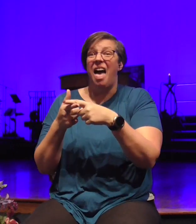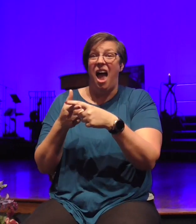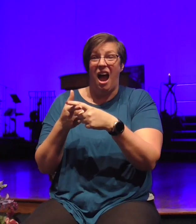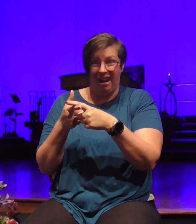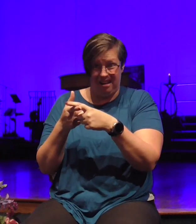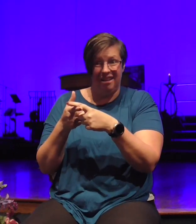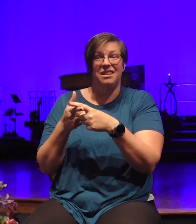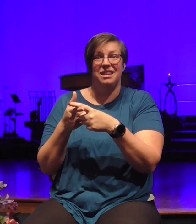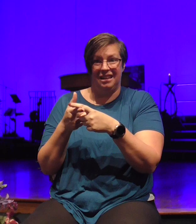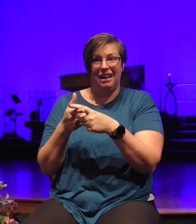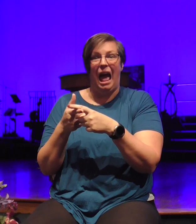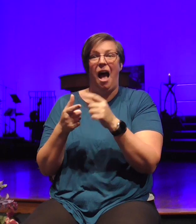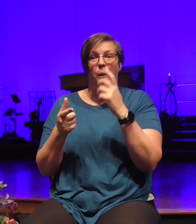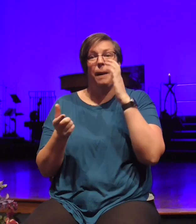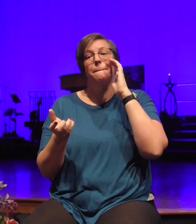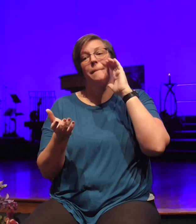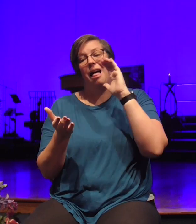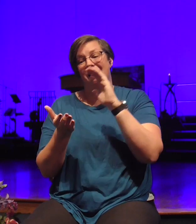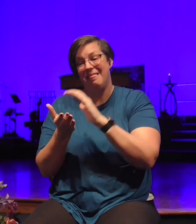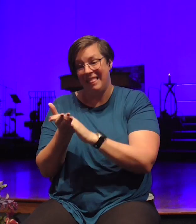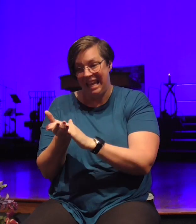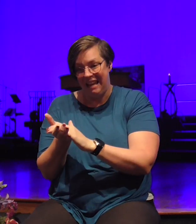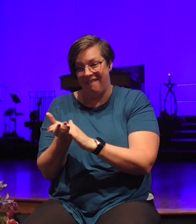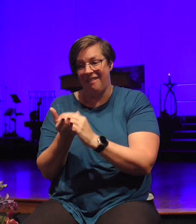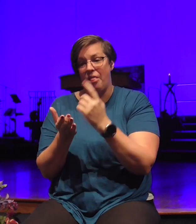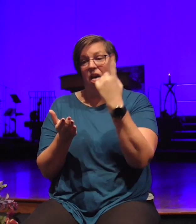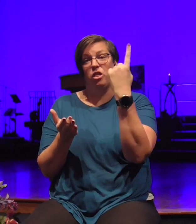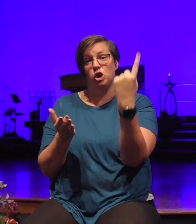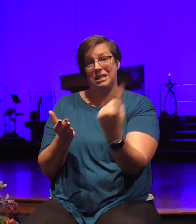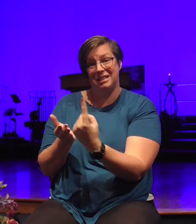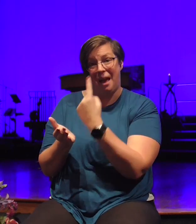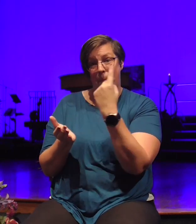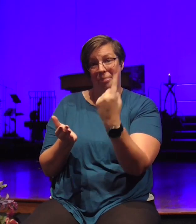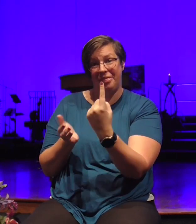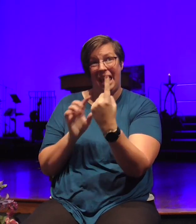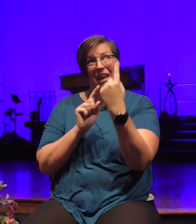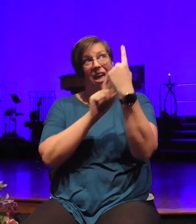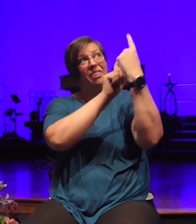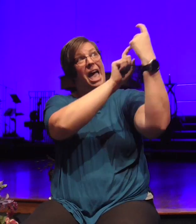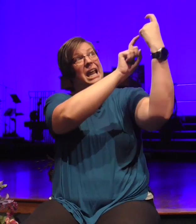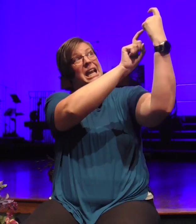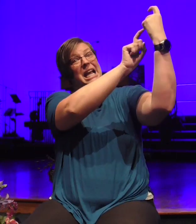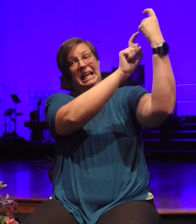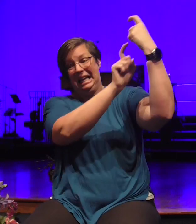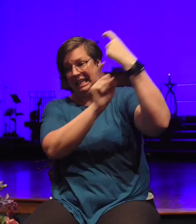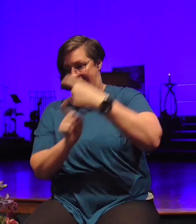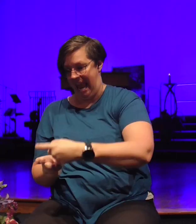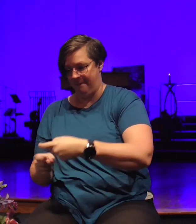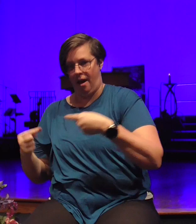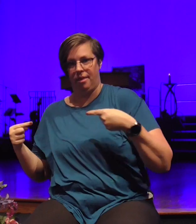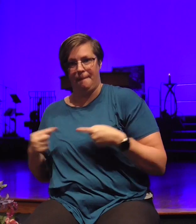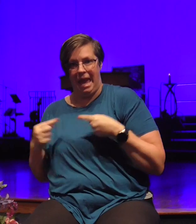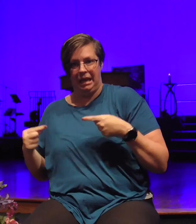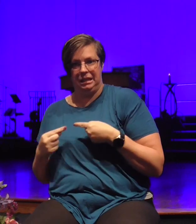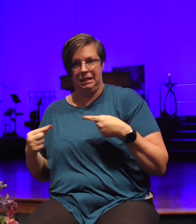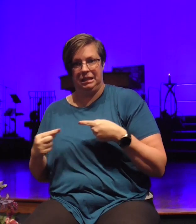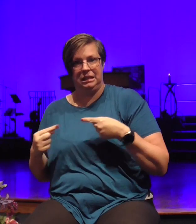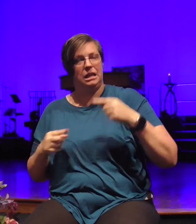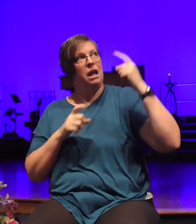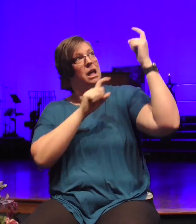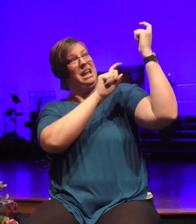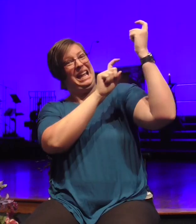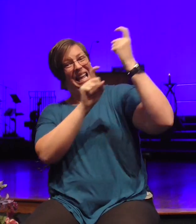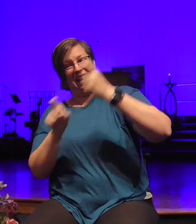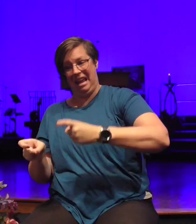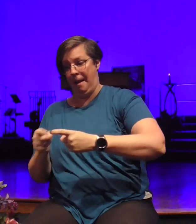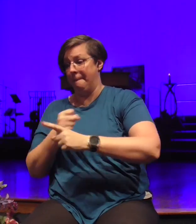of believing that there's something out there that gave us this pain and is making this happen to punish